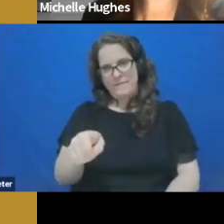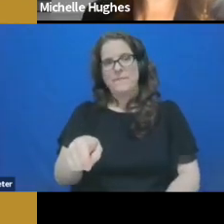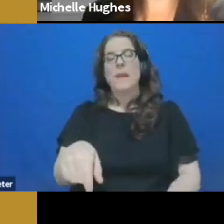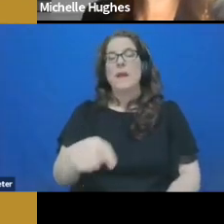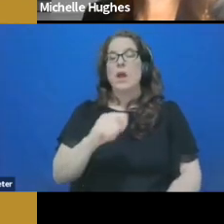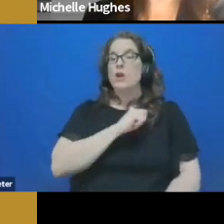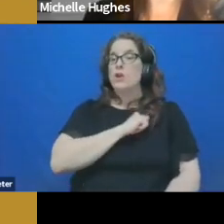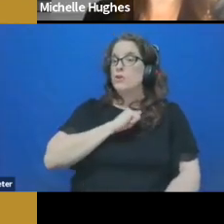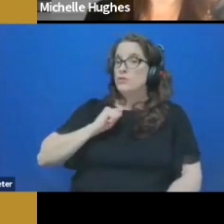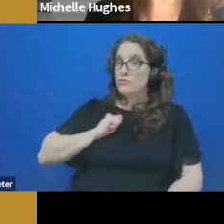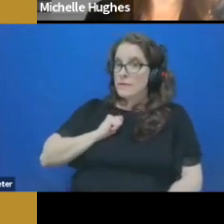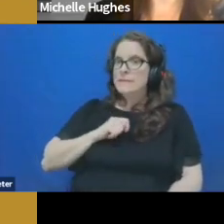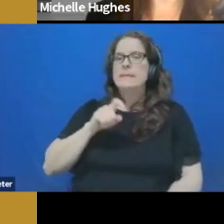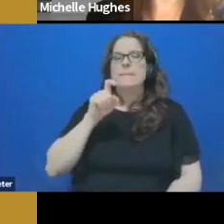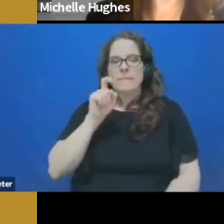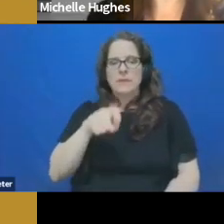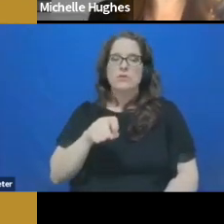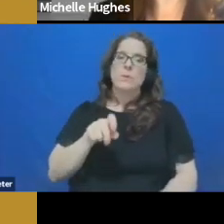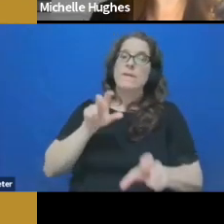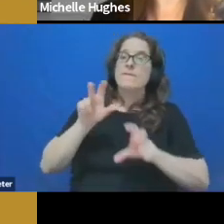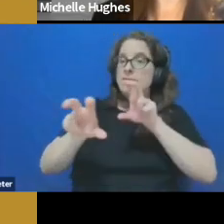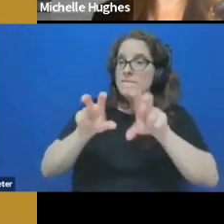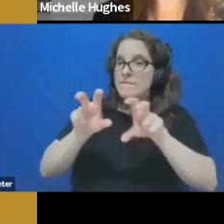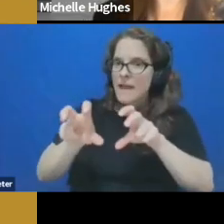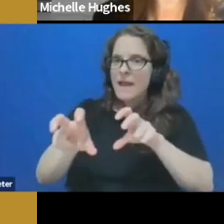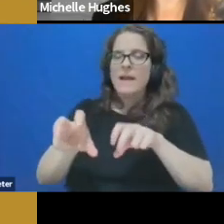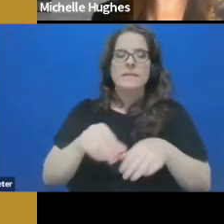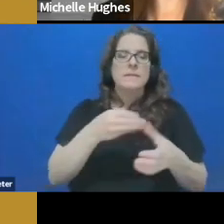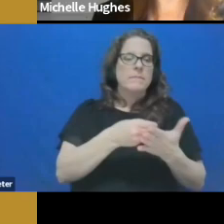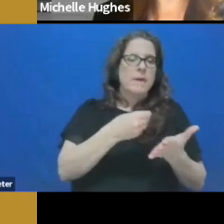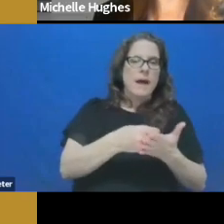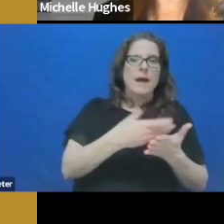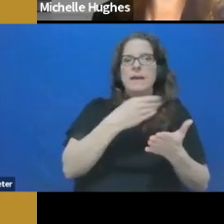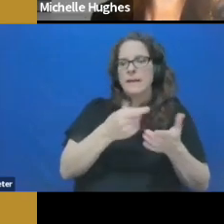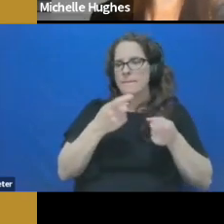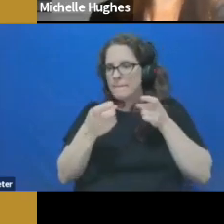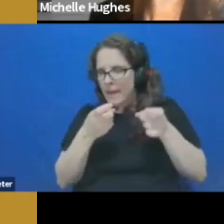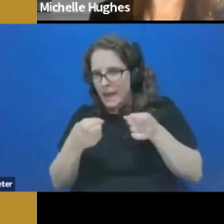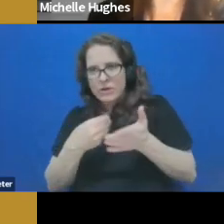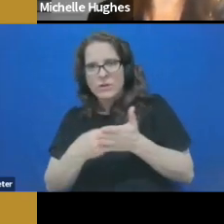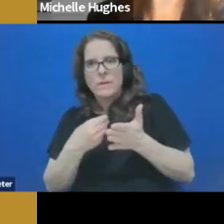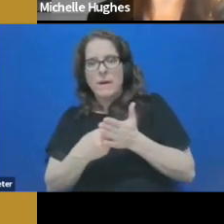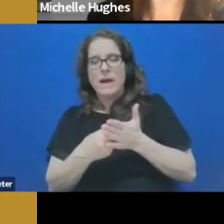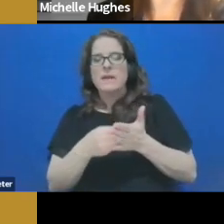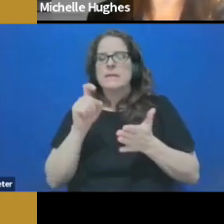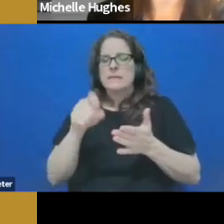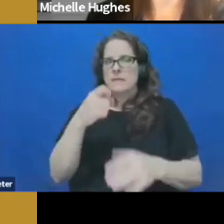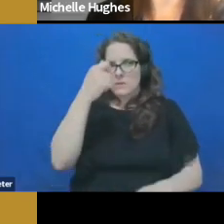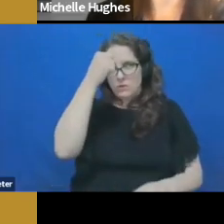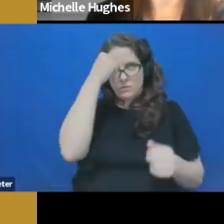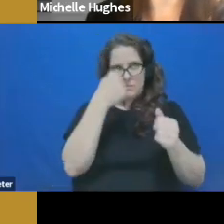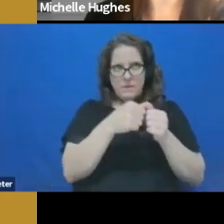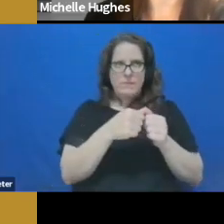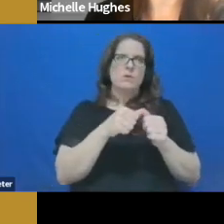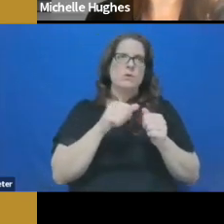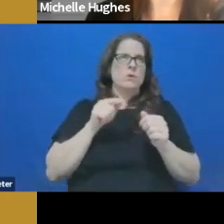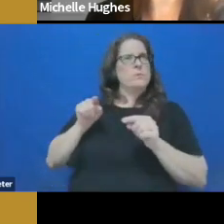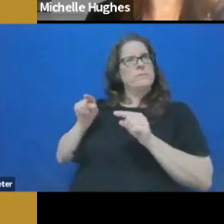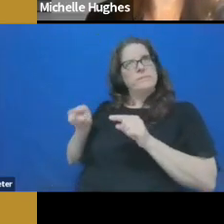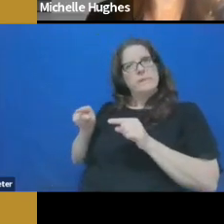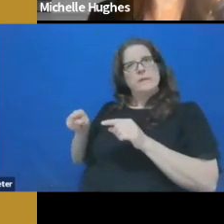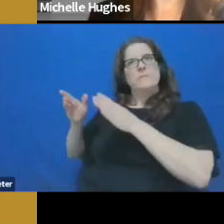trust assets responsibly, taking into consideration the trust's and the beneficiary's needs for income and